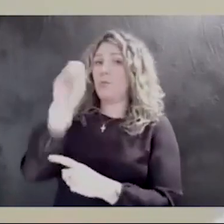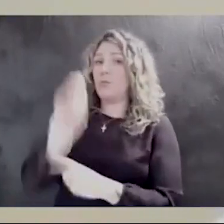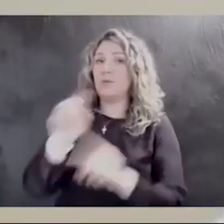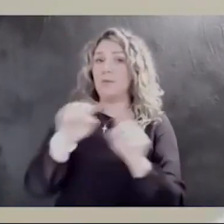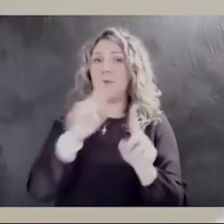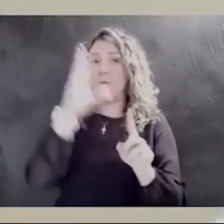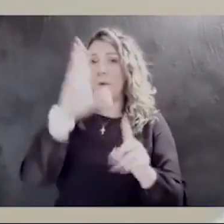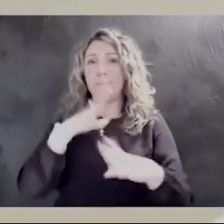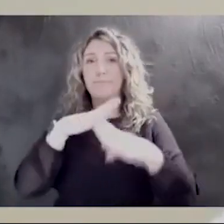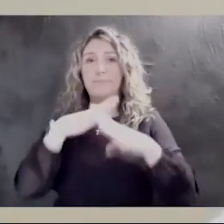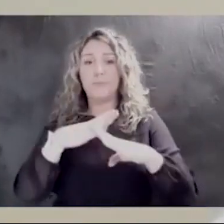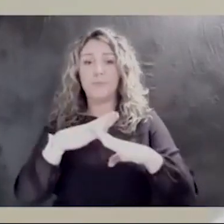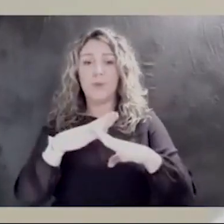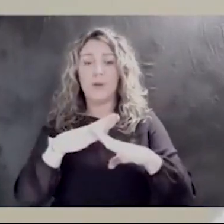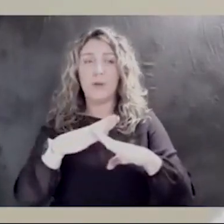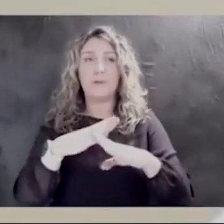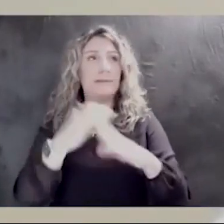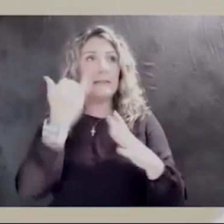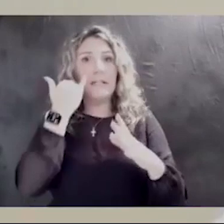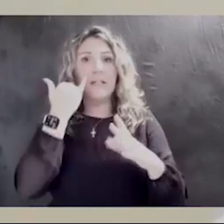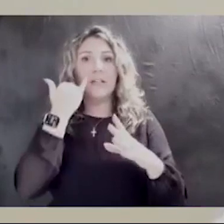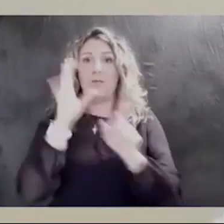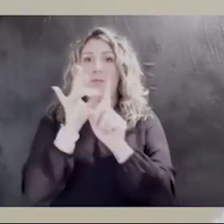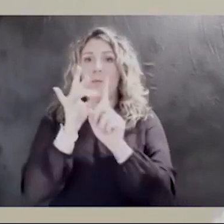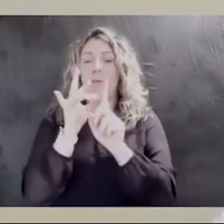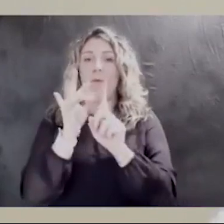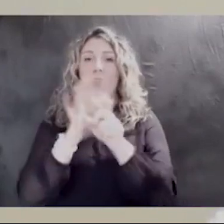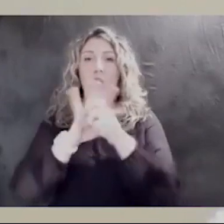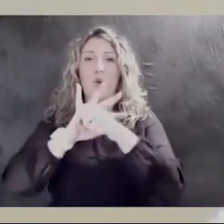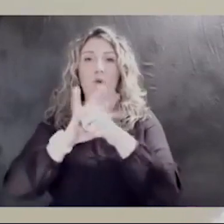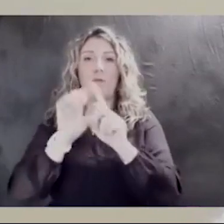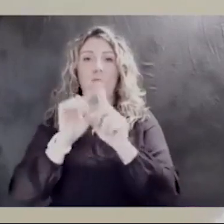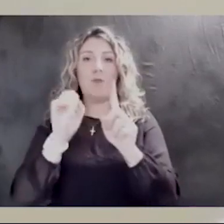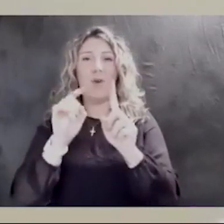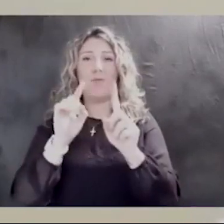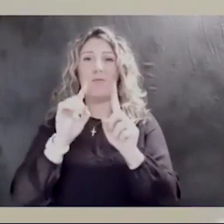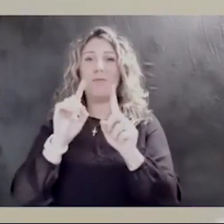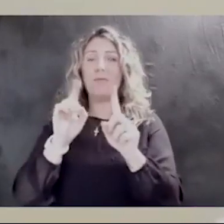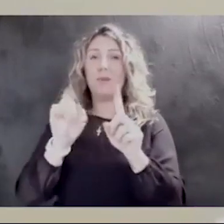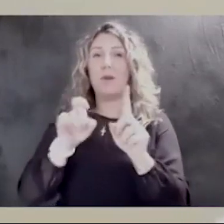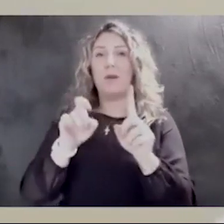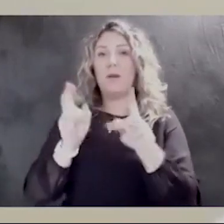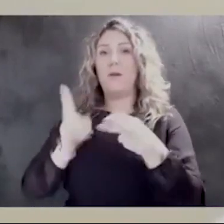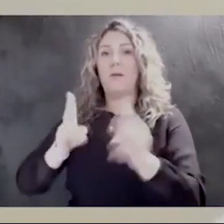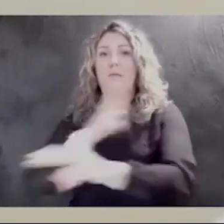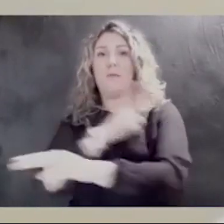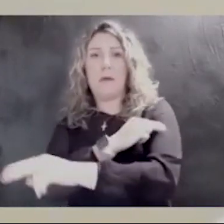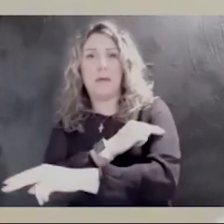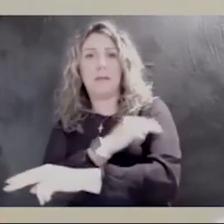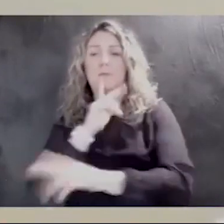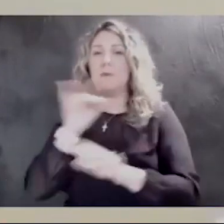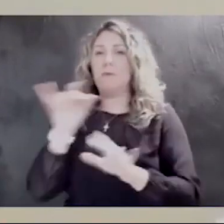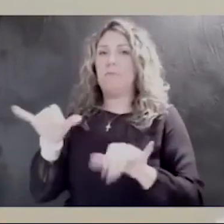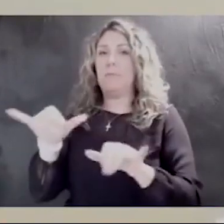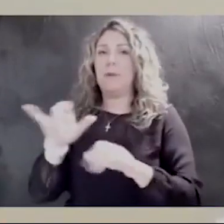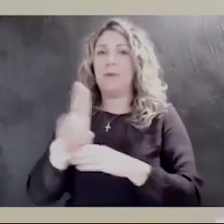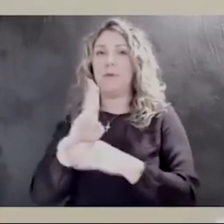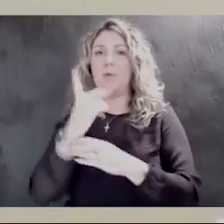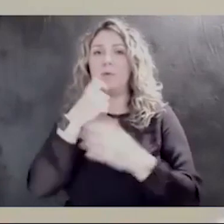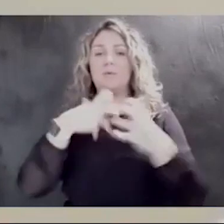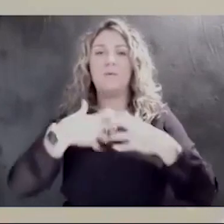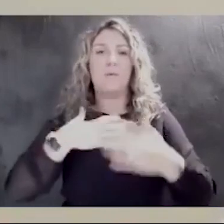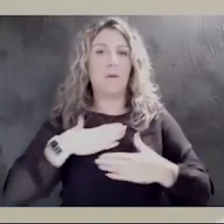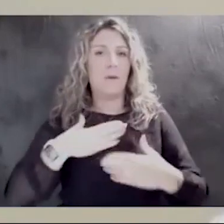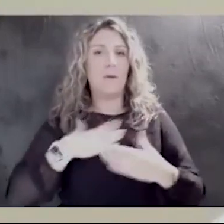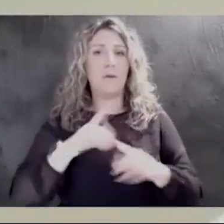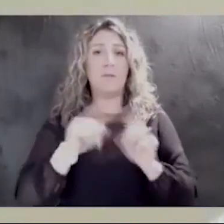you, even if you do get COVID, from getting to the point where you're going to be in the hospital and on a ventilator. But yes, we have